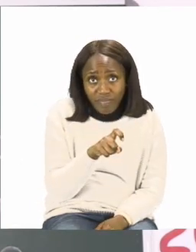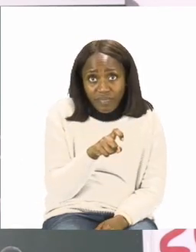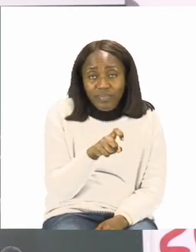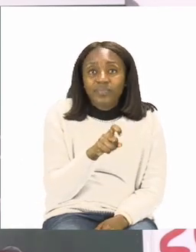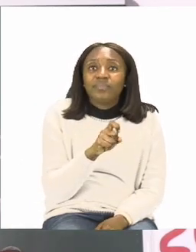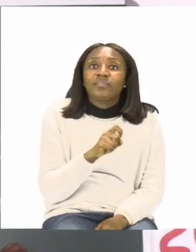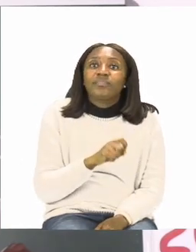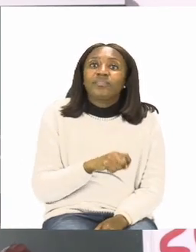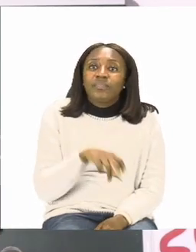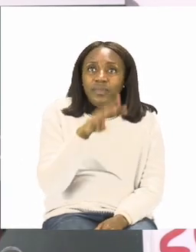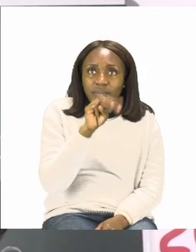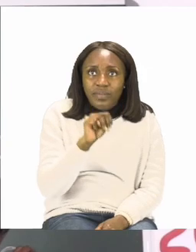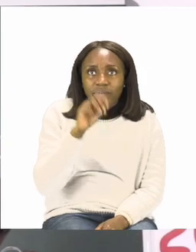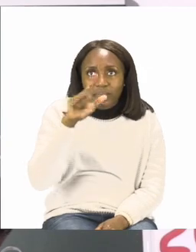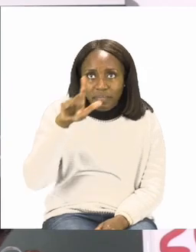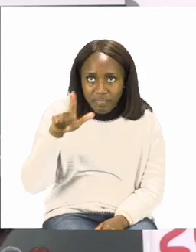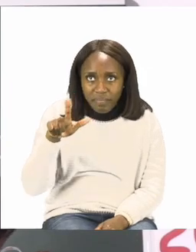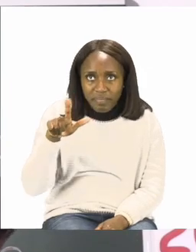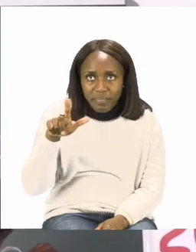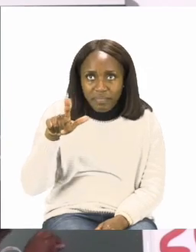1,000 milliliters.